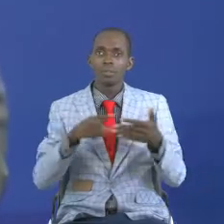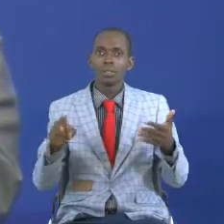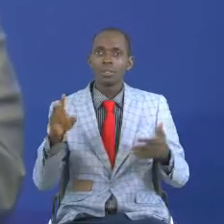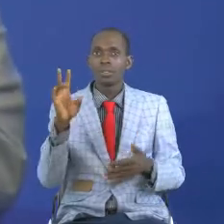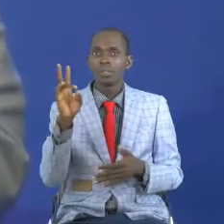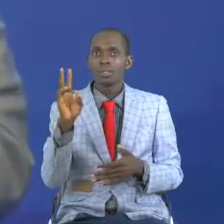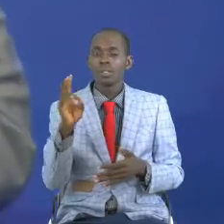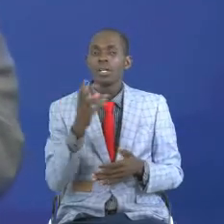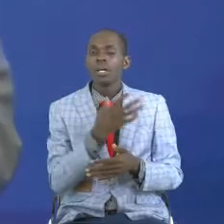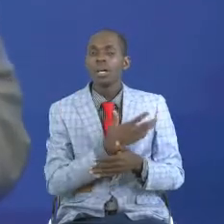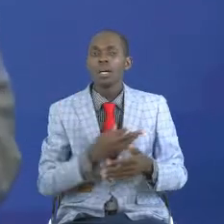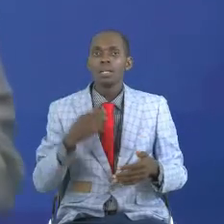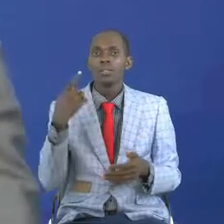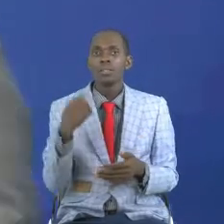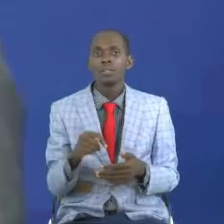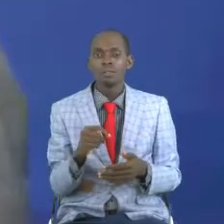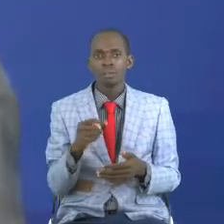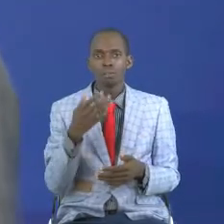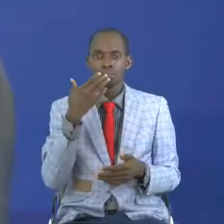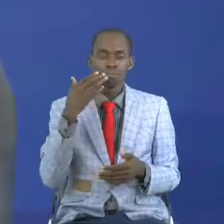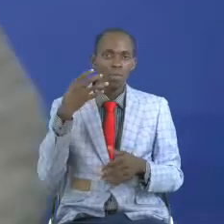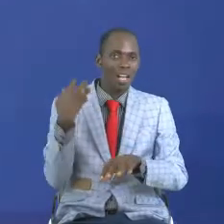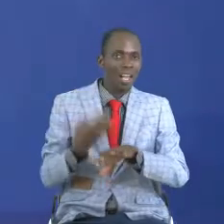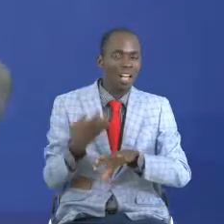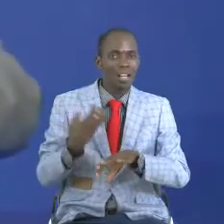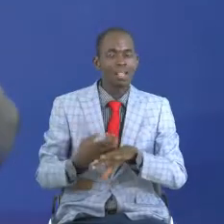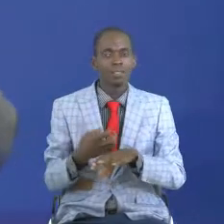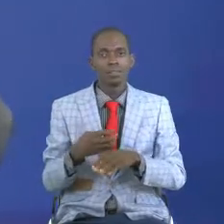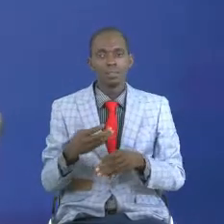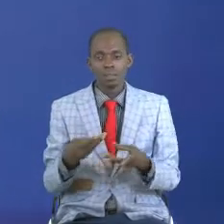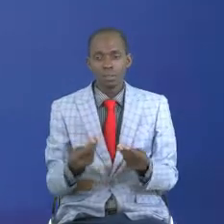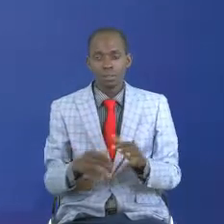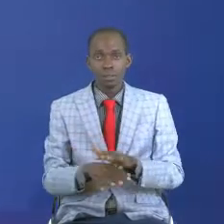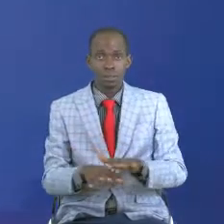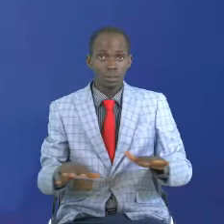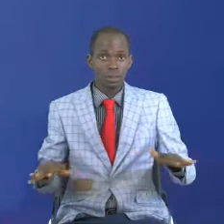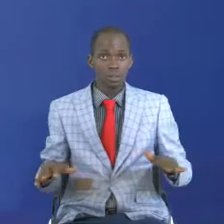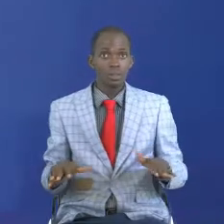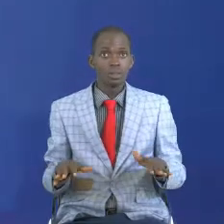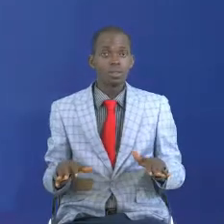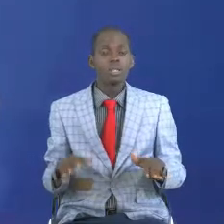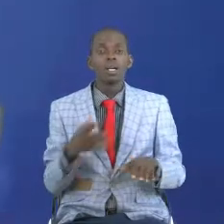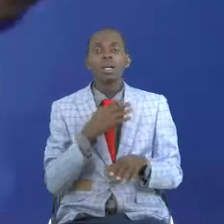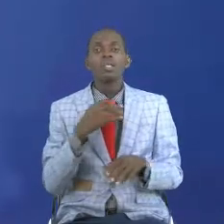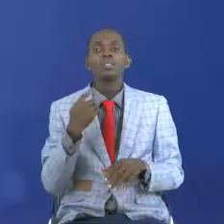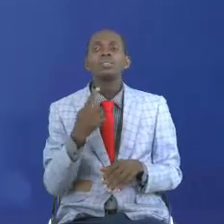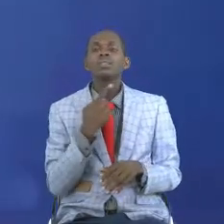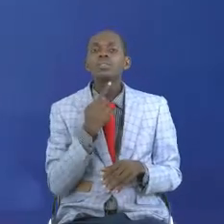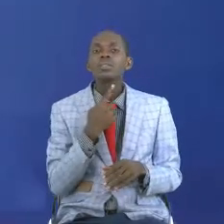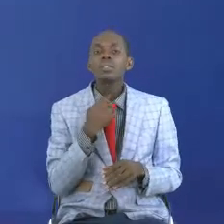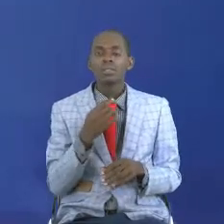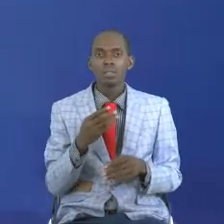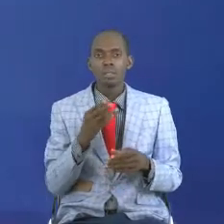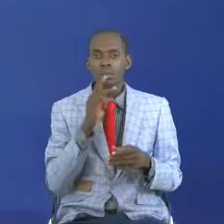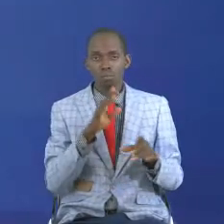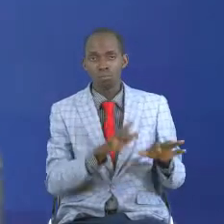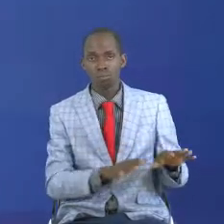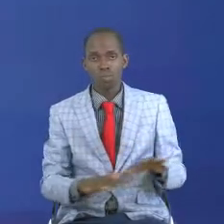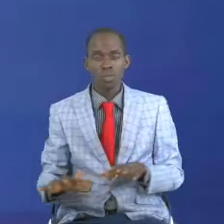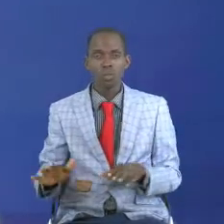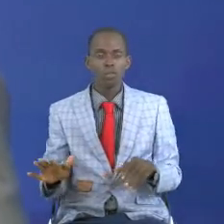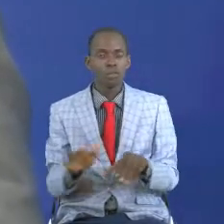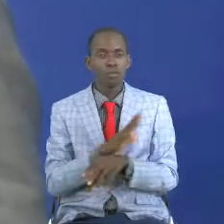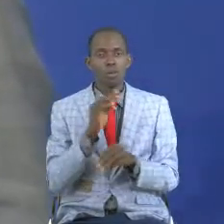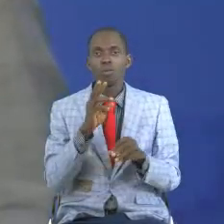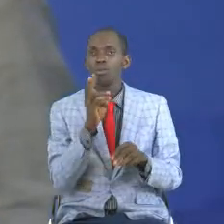ground shall become a pool, and the thirsty land springs of water, in